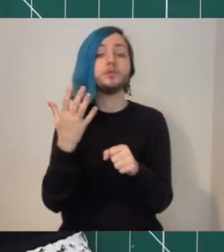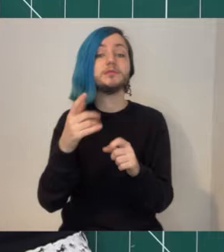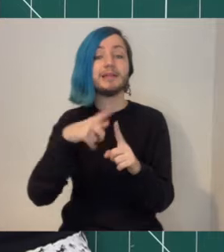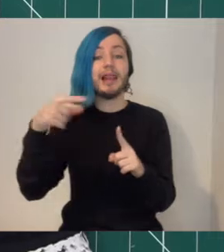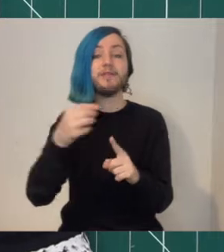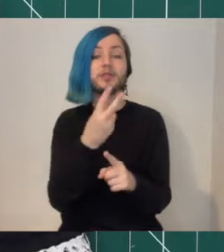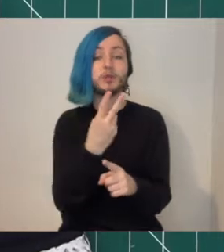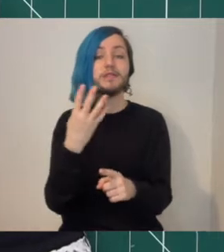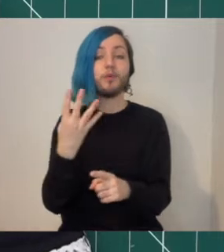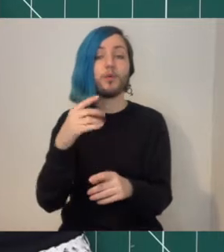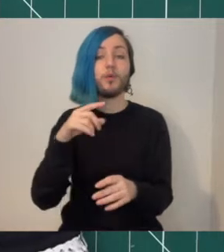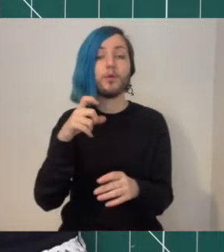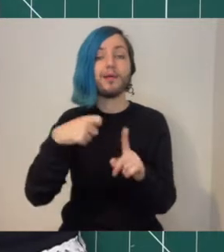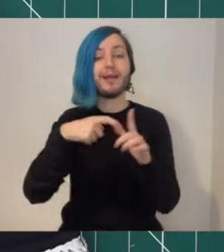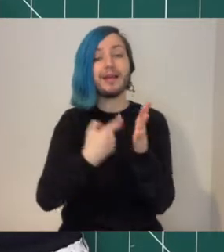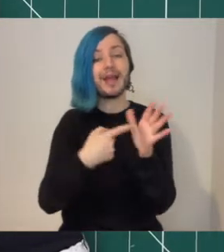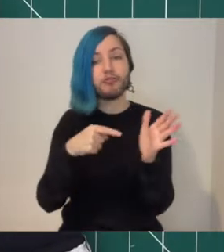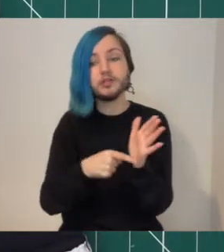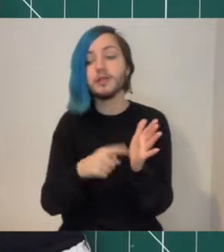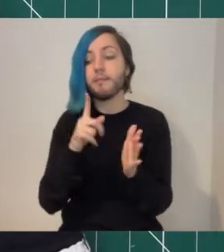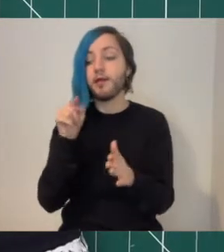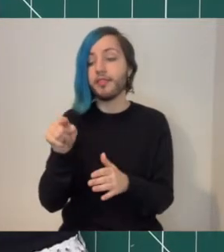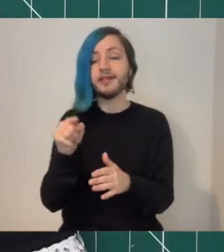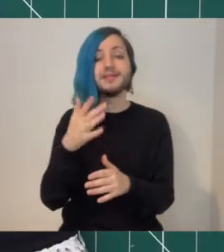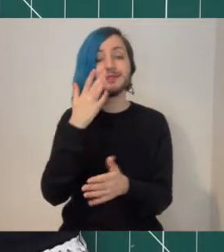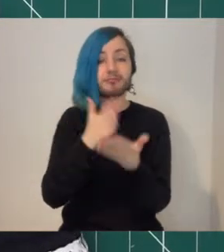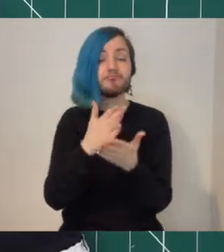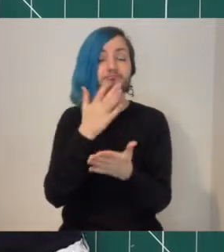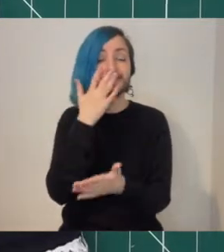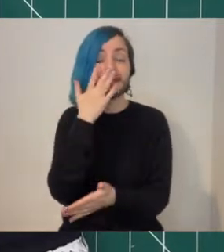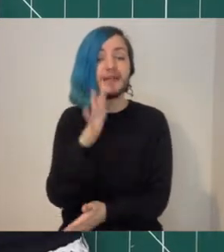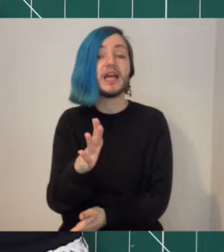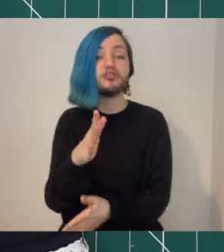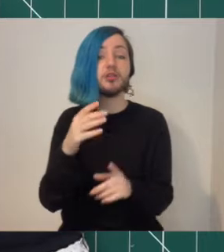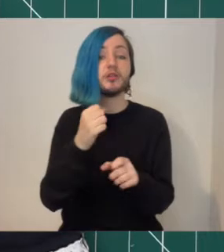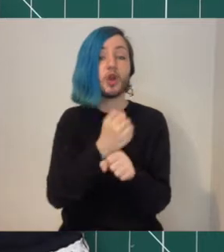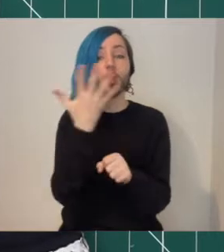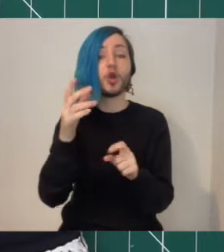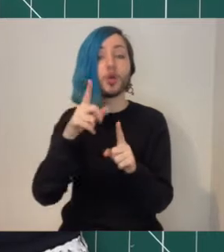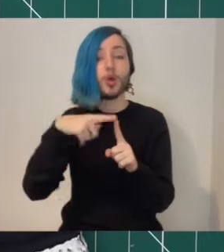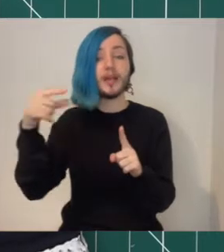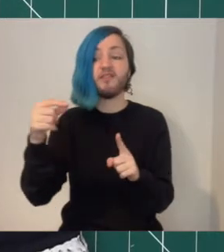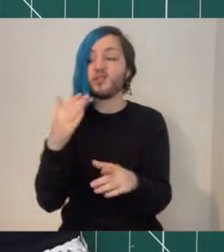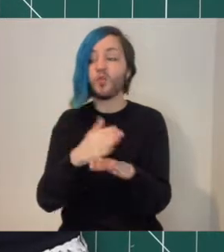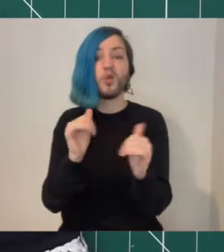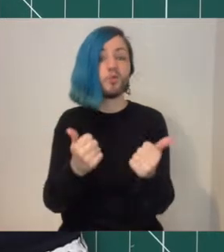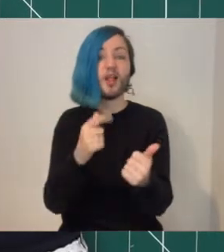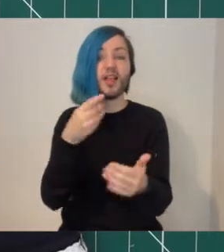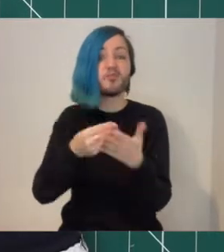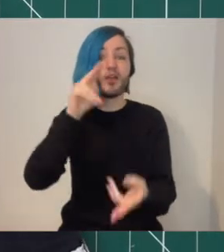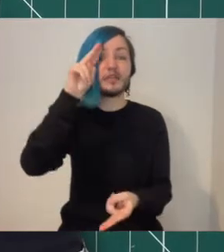real gold leaf, 24 karat, but this is actually imitation gold leaf, and it works